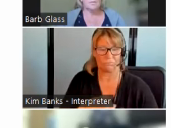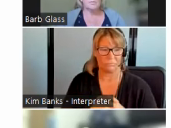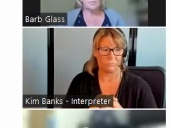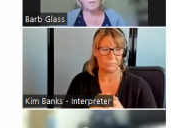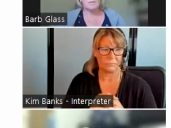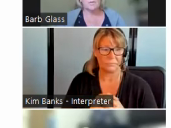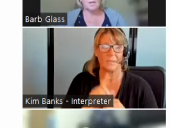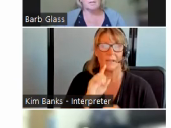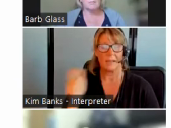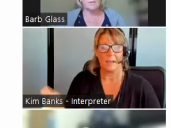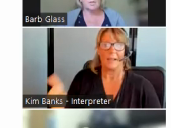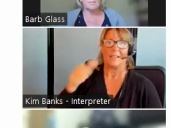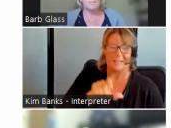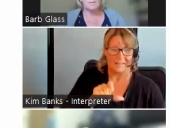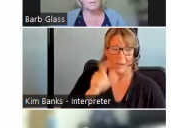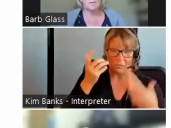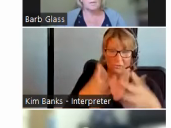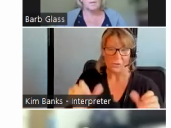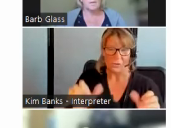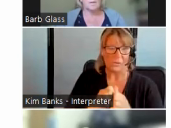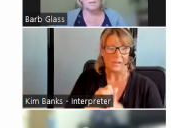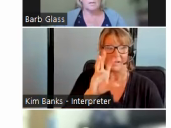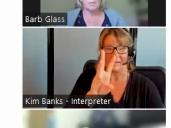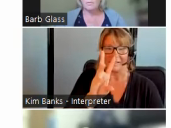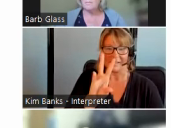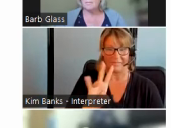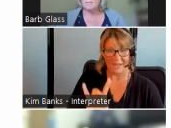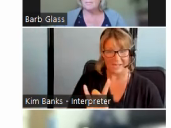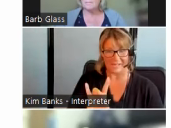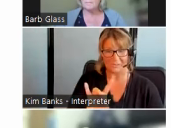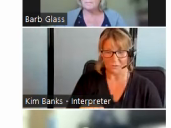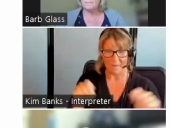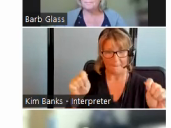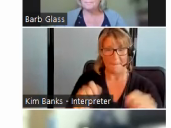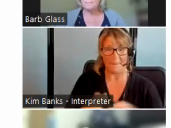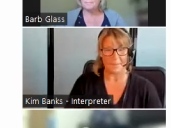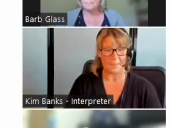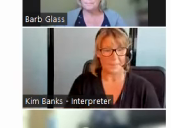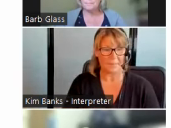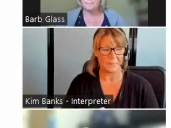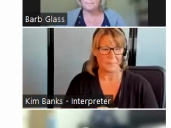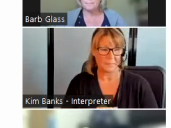And then we'll switch back for the end and I'll finish up, and then we will wrap up.